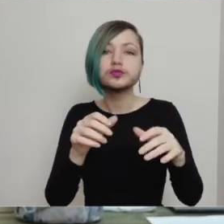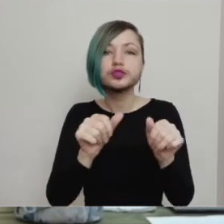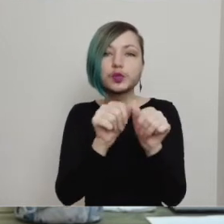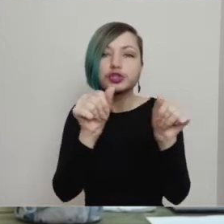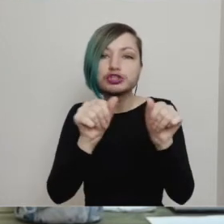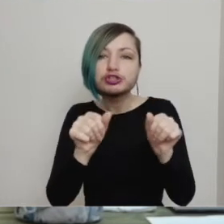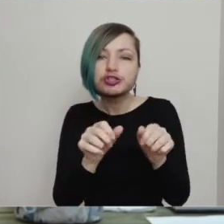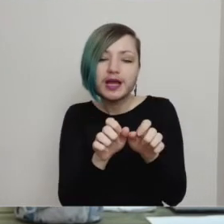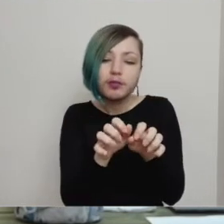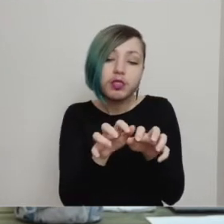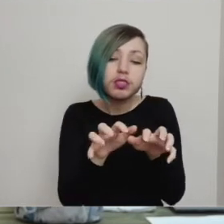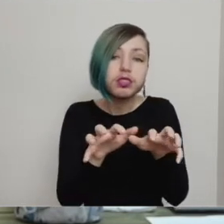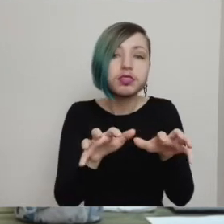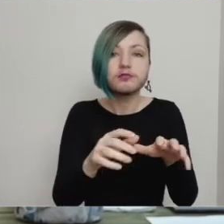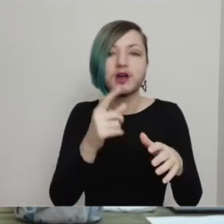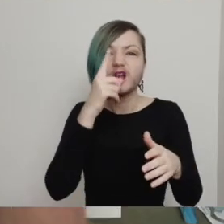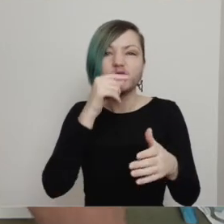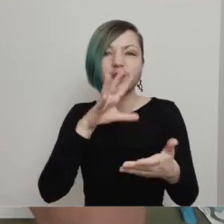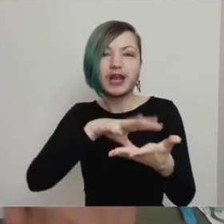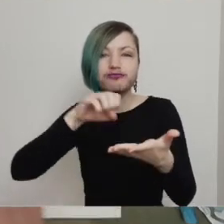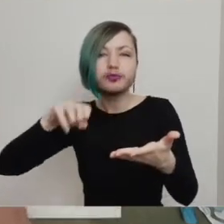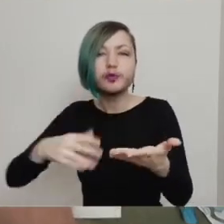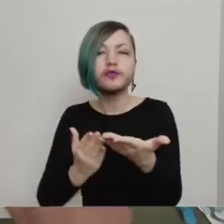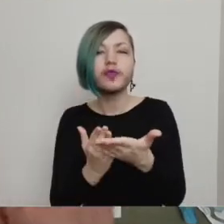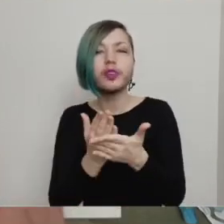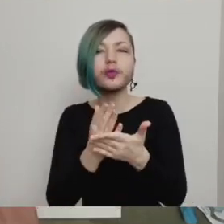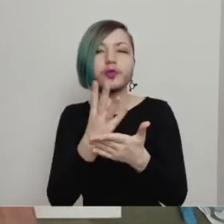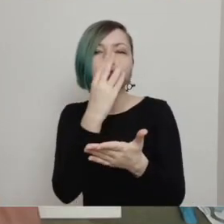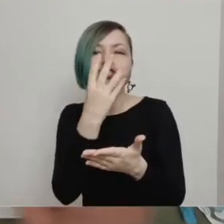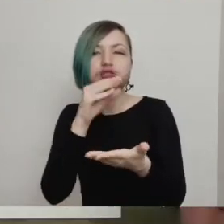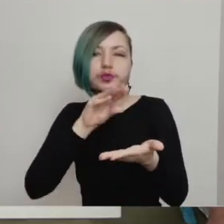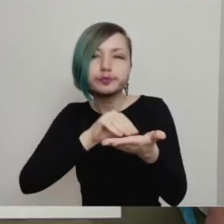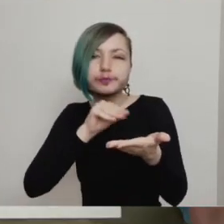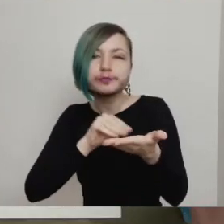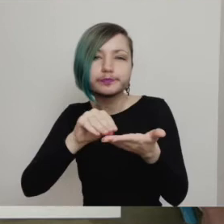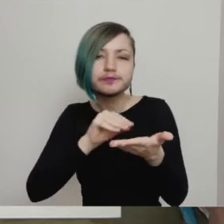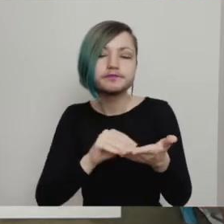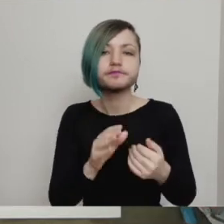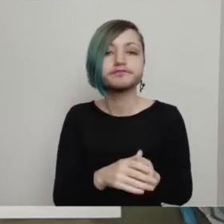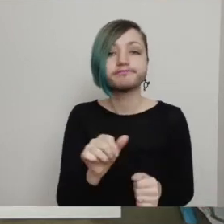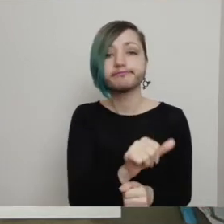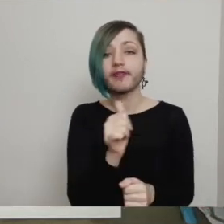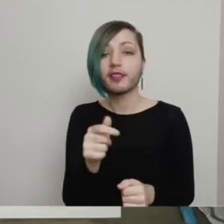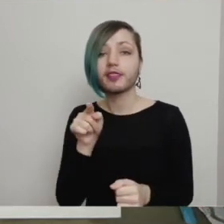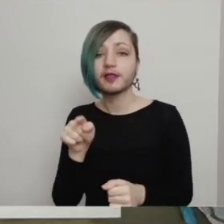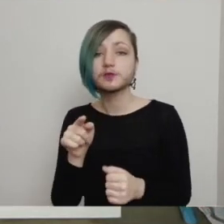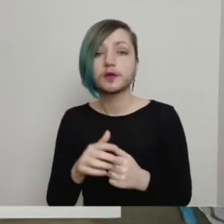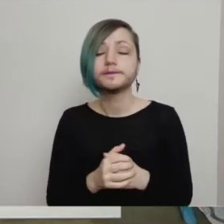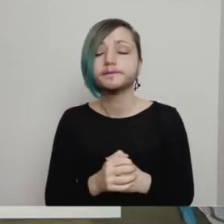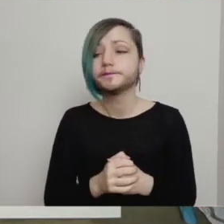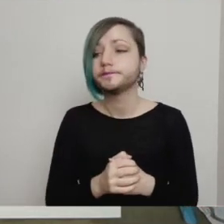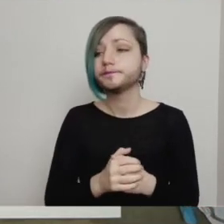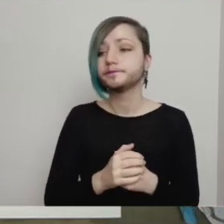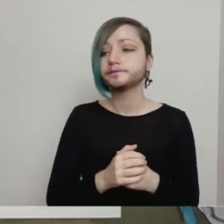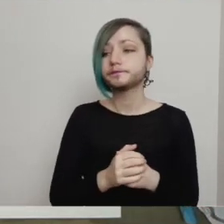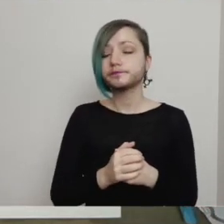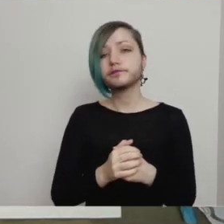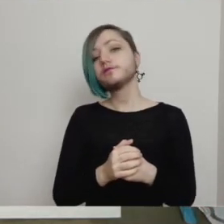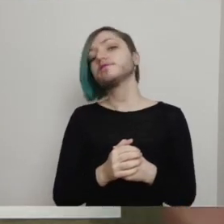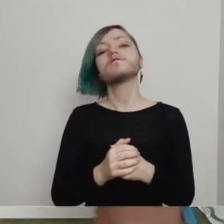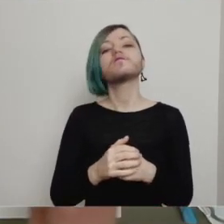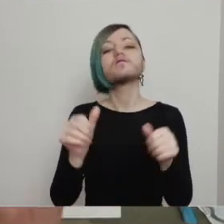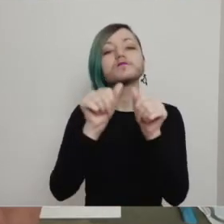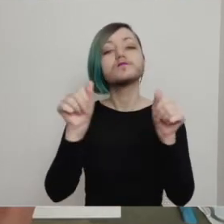as you're painting, and you can dab back with tissue. And then for this one, all I did was, to create the